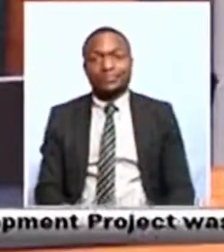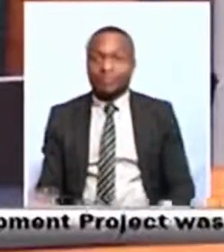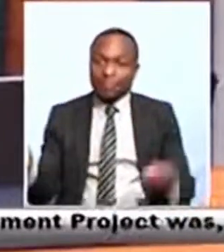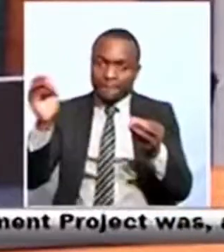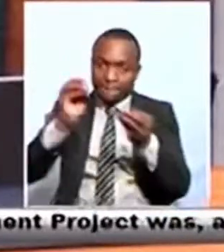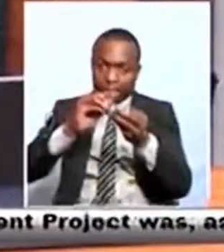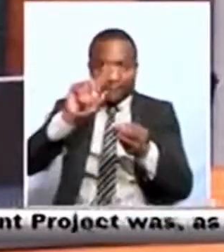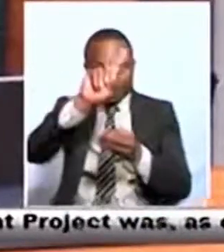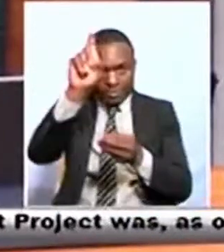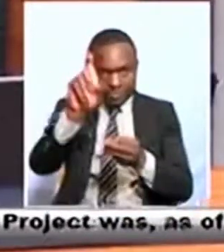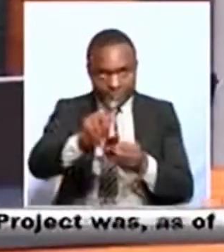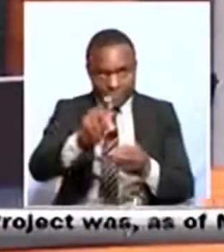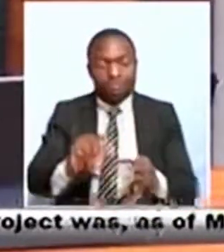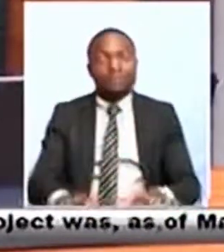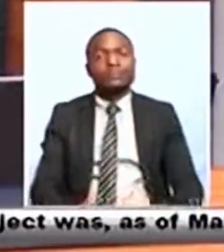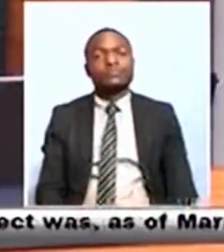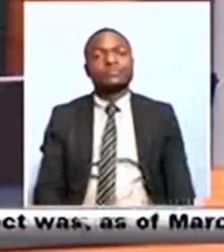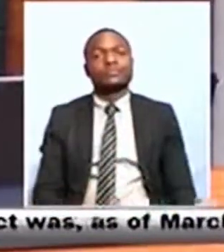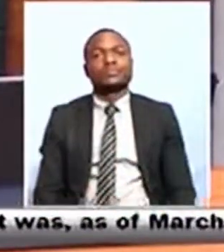Supplementary questions.